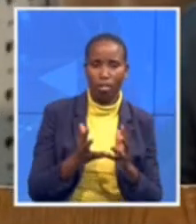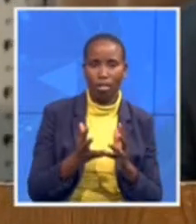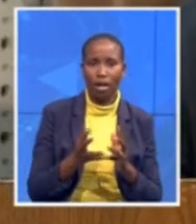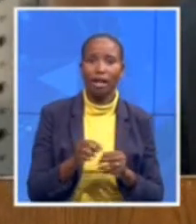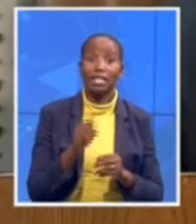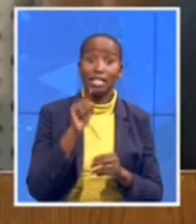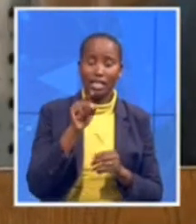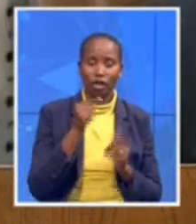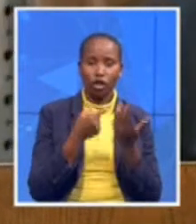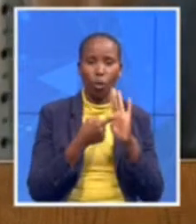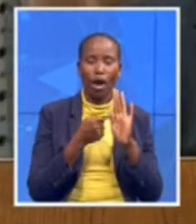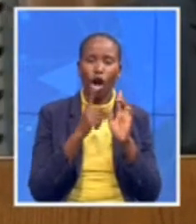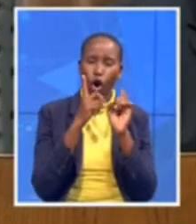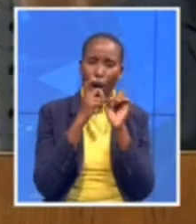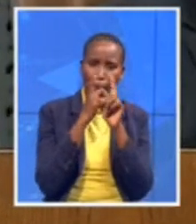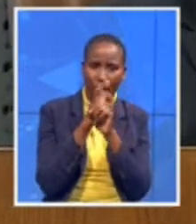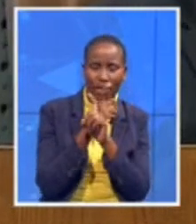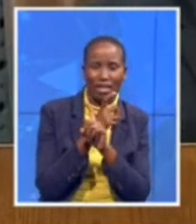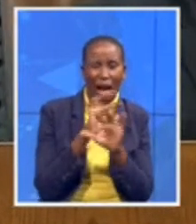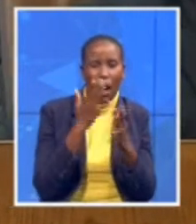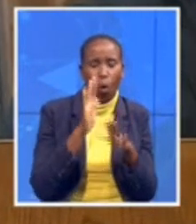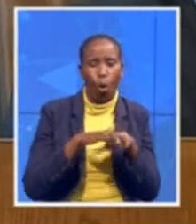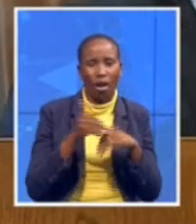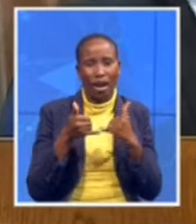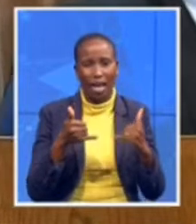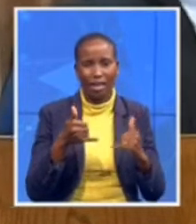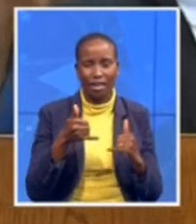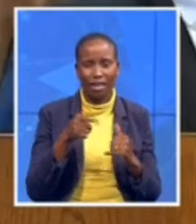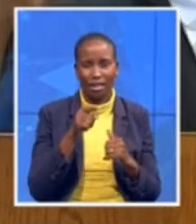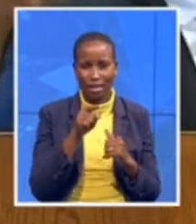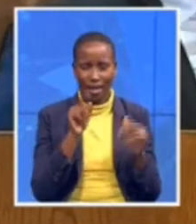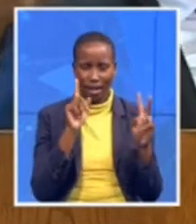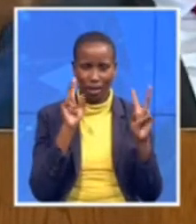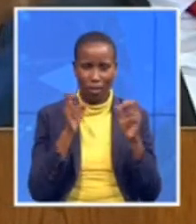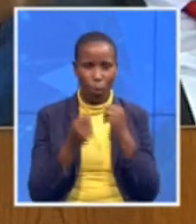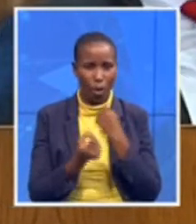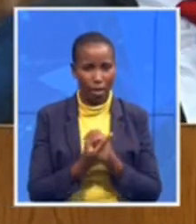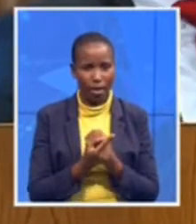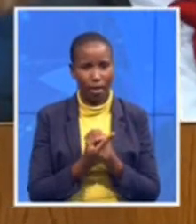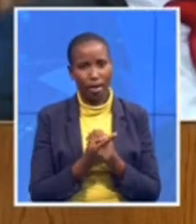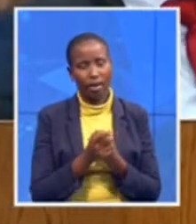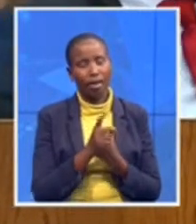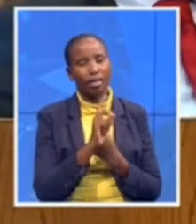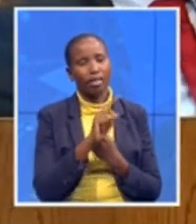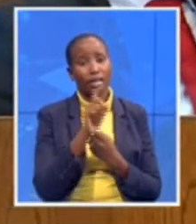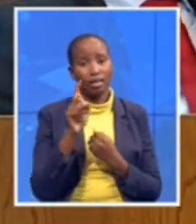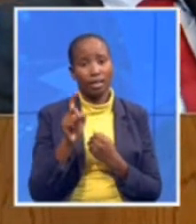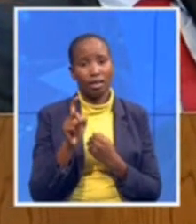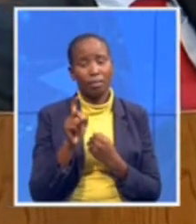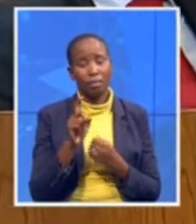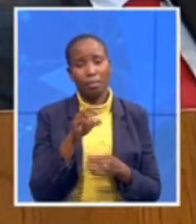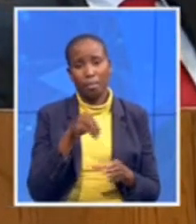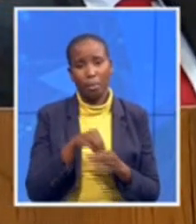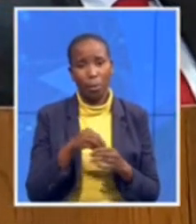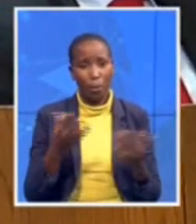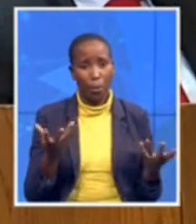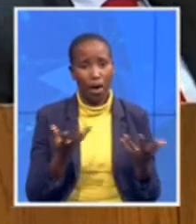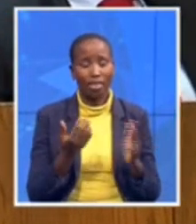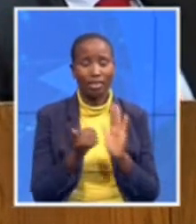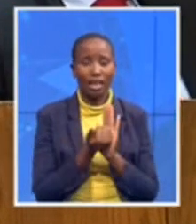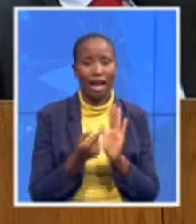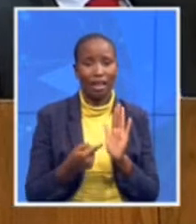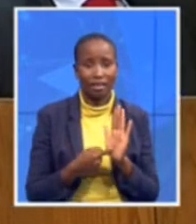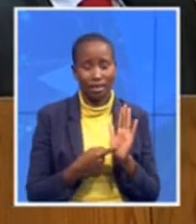environment. The entities that are within the scope of this act, a lot of them are not